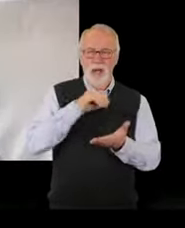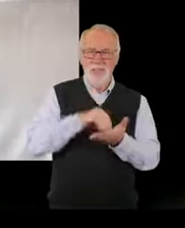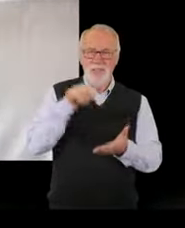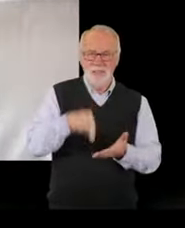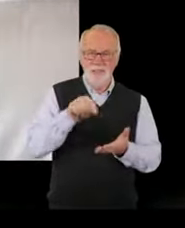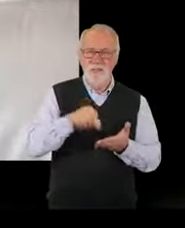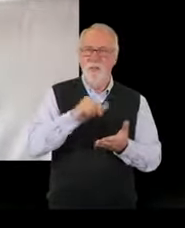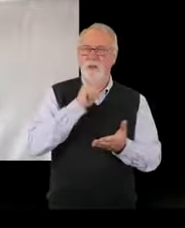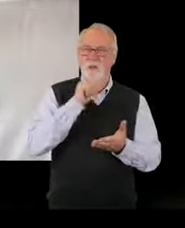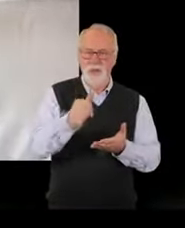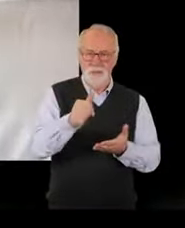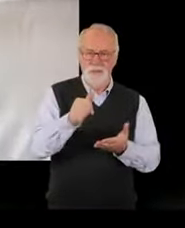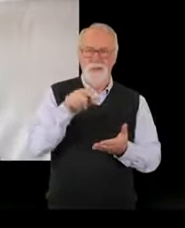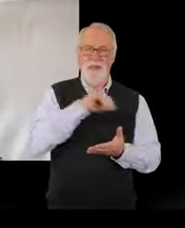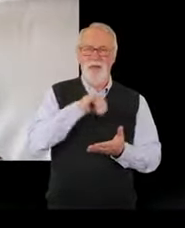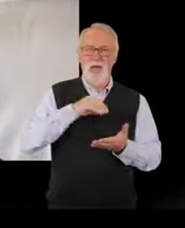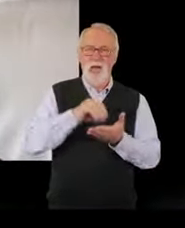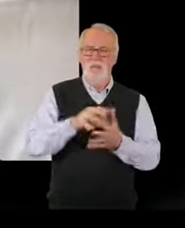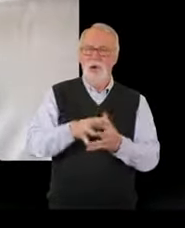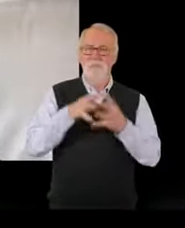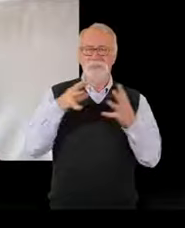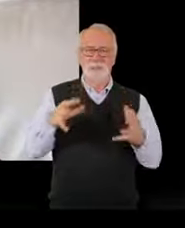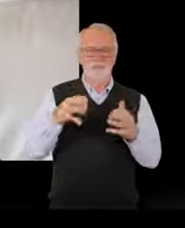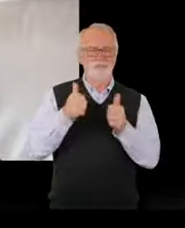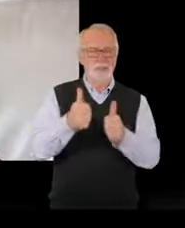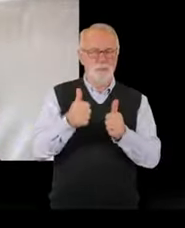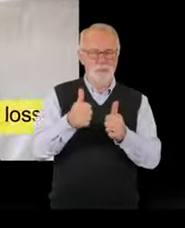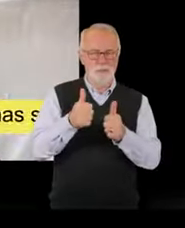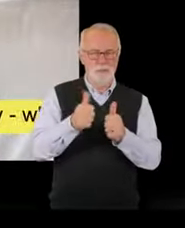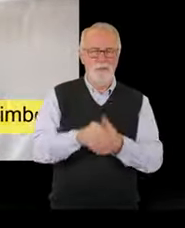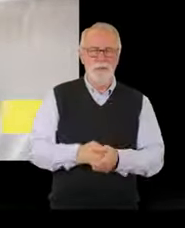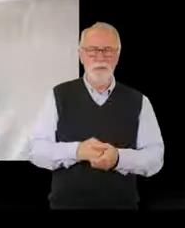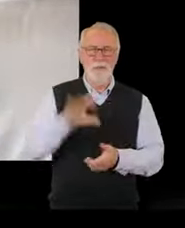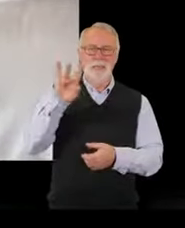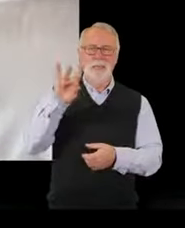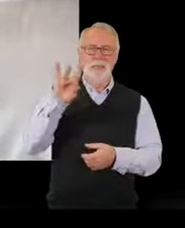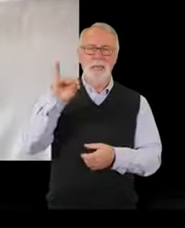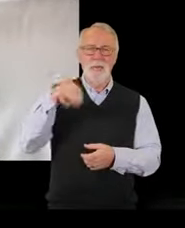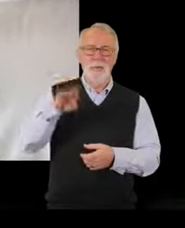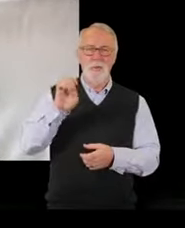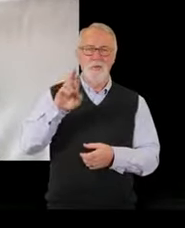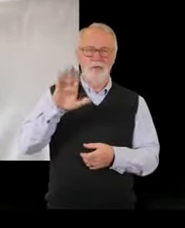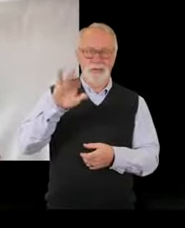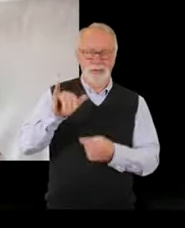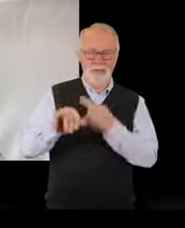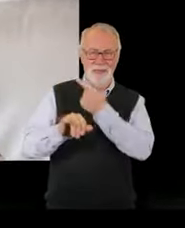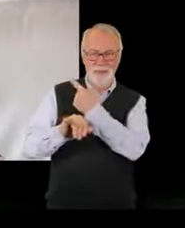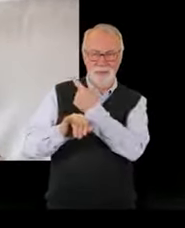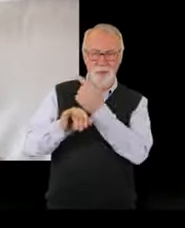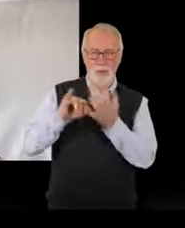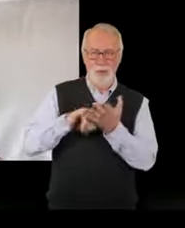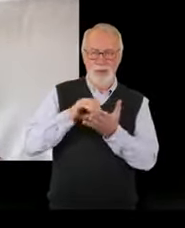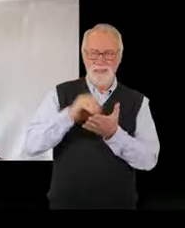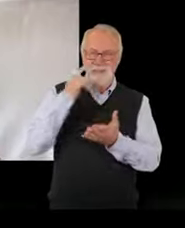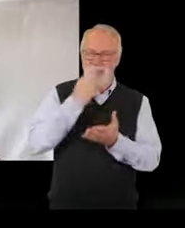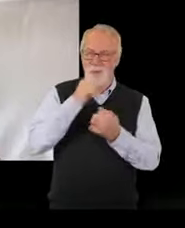The lady came out from the sensory support team and she was very, very good. She made me feel at ease straight away. And it